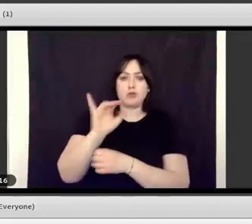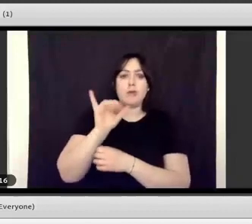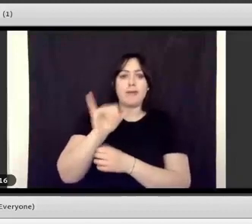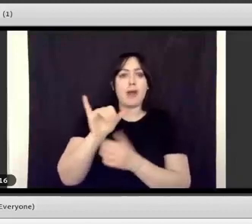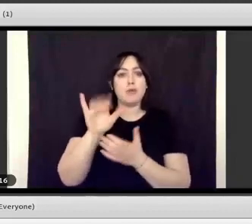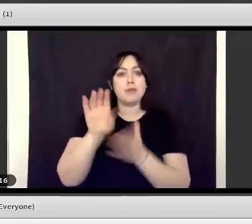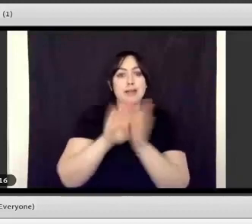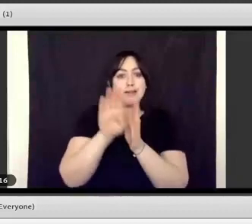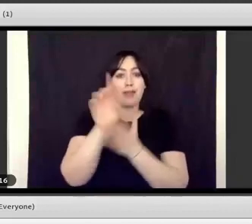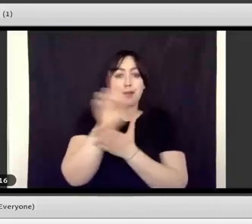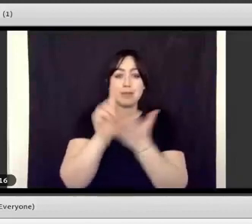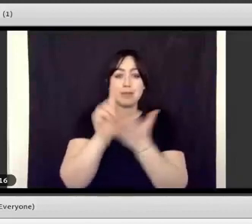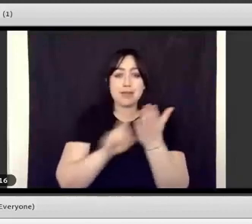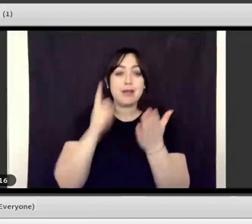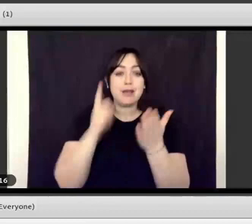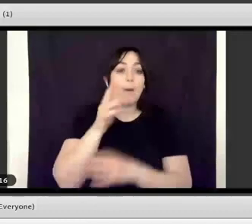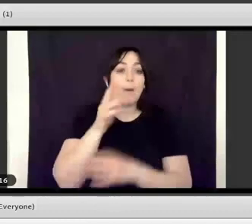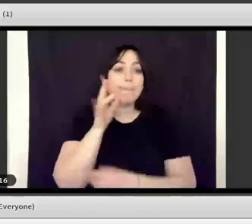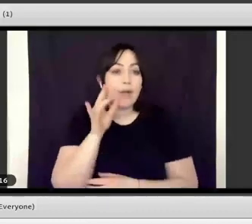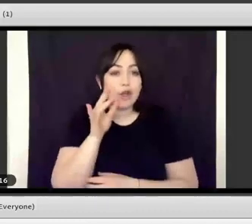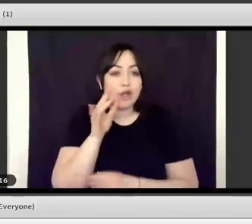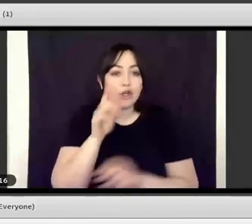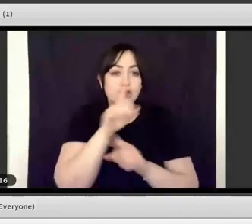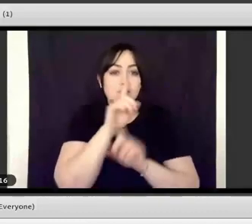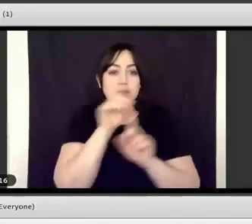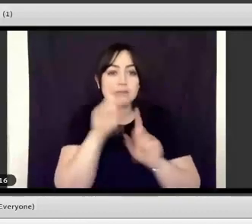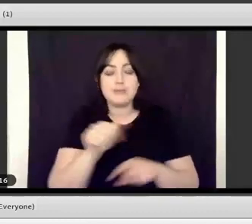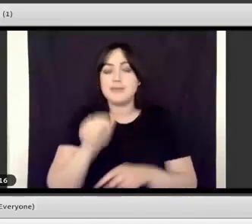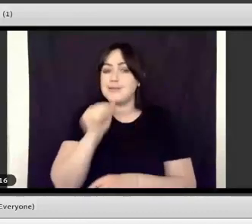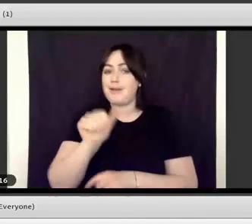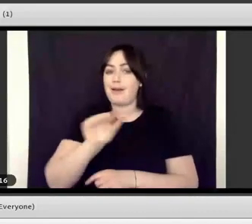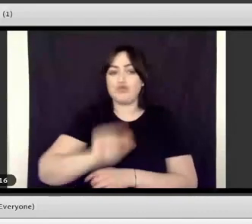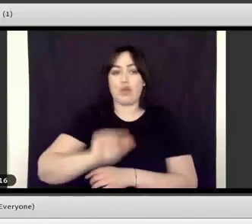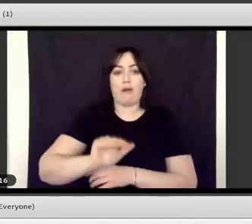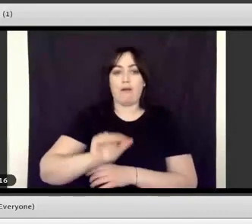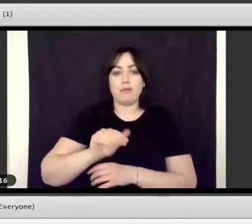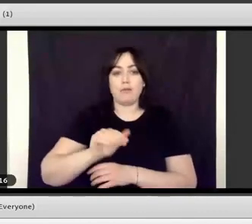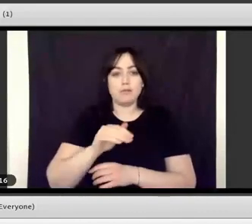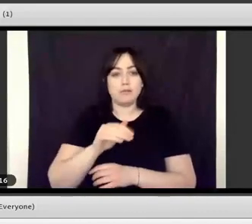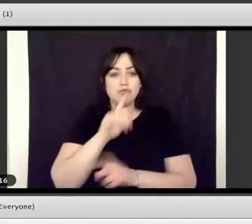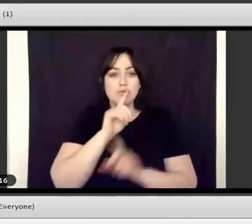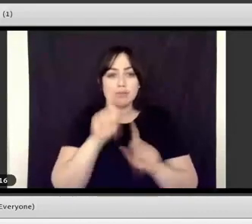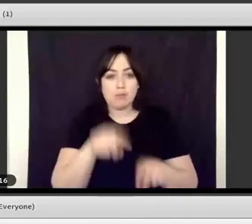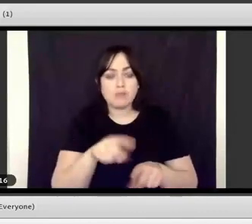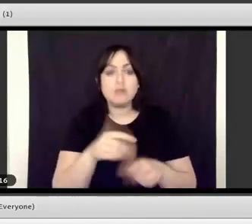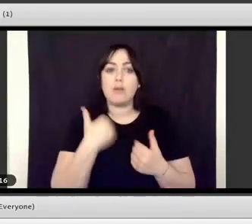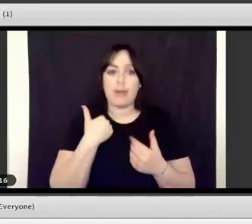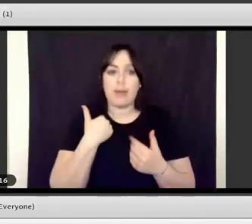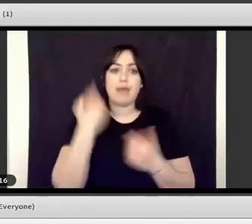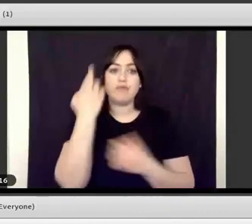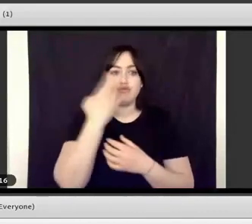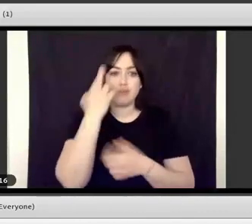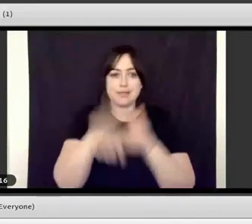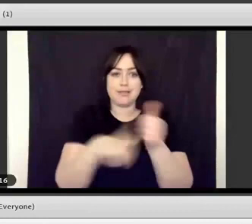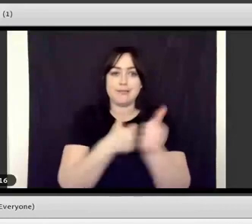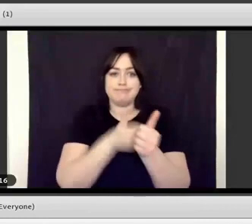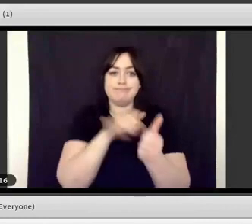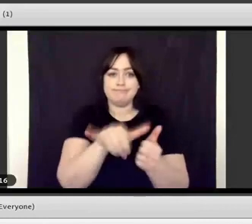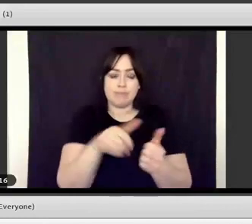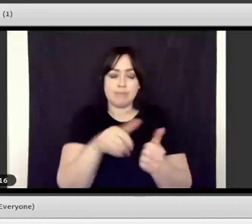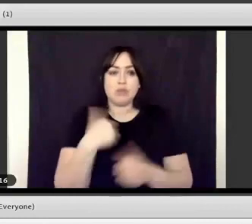mother responses, not for child response. And we have reason, and there's reasons for that. And so we don't